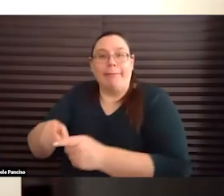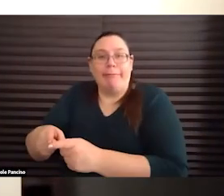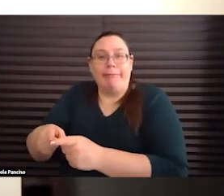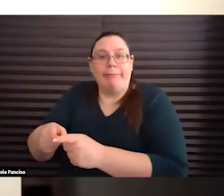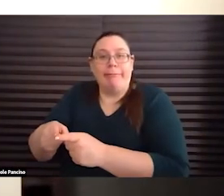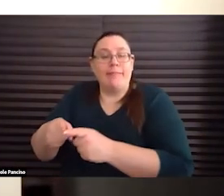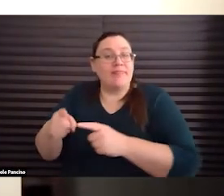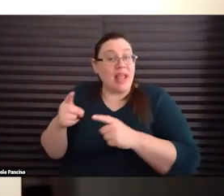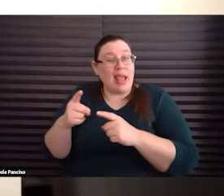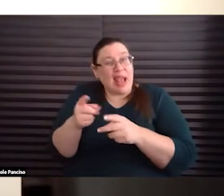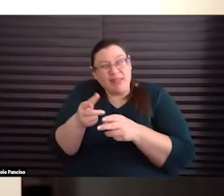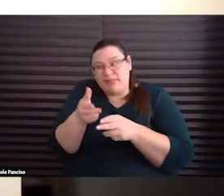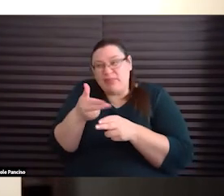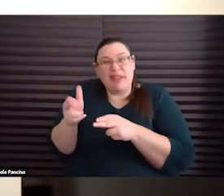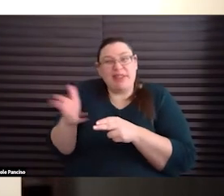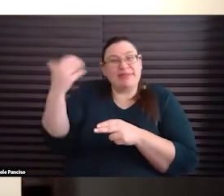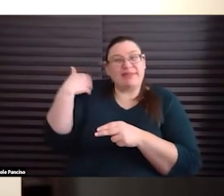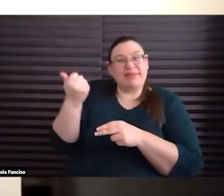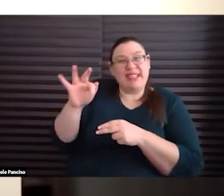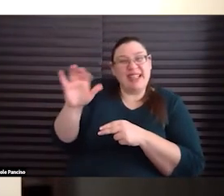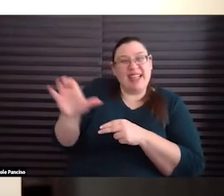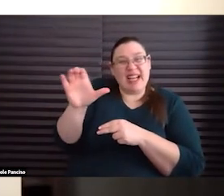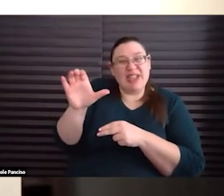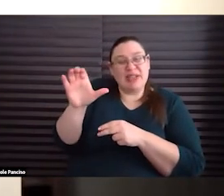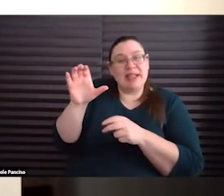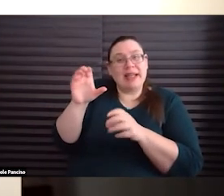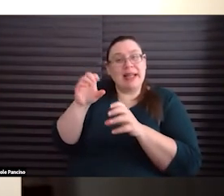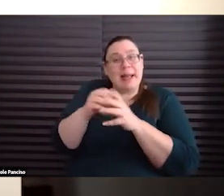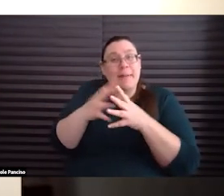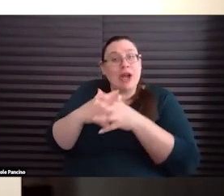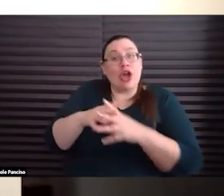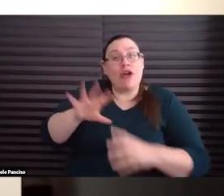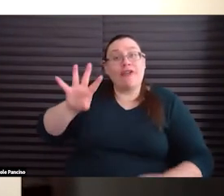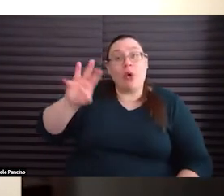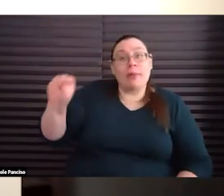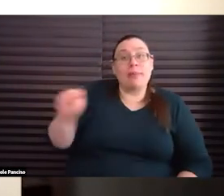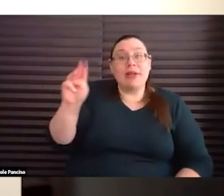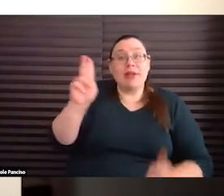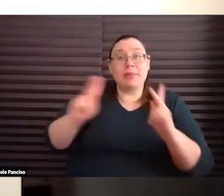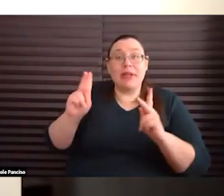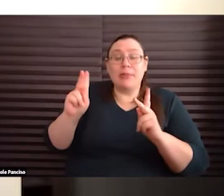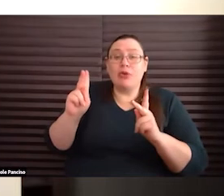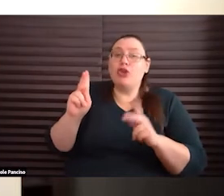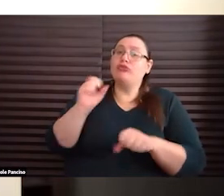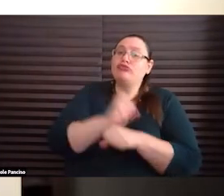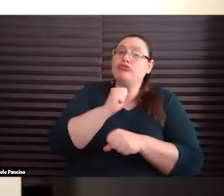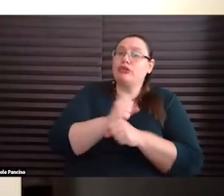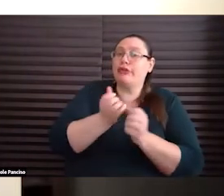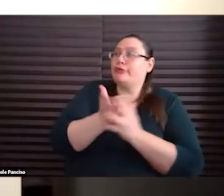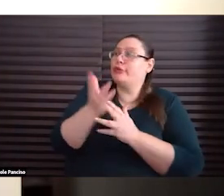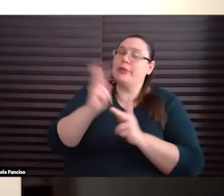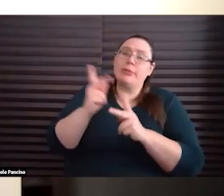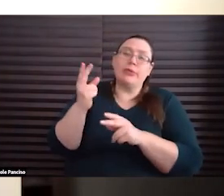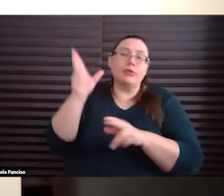briefly, in 1900, in America, 4 million people made their living through horses.